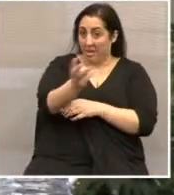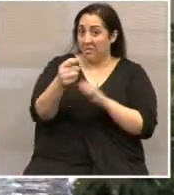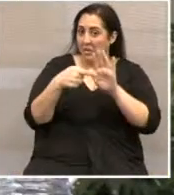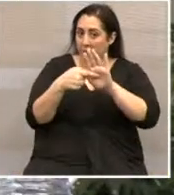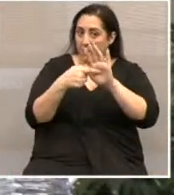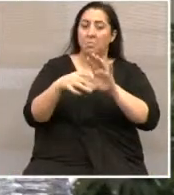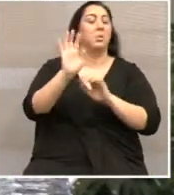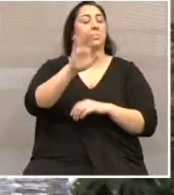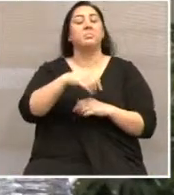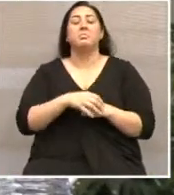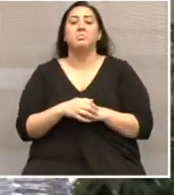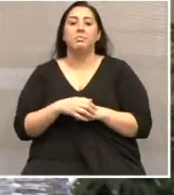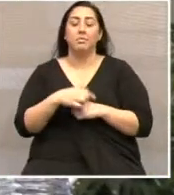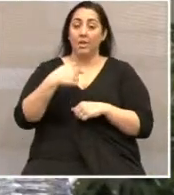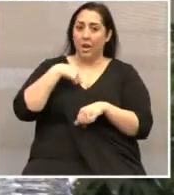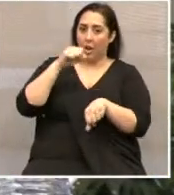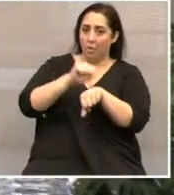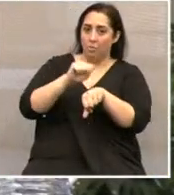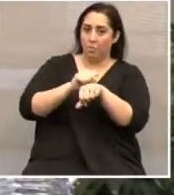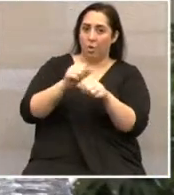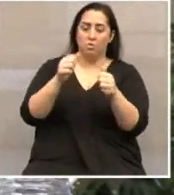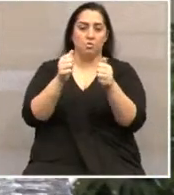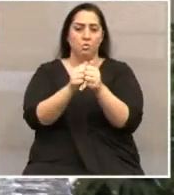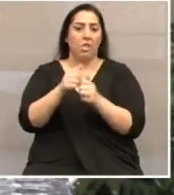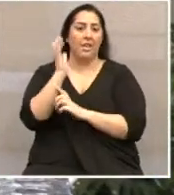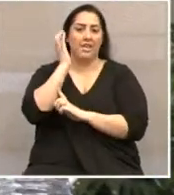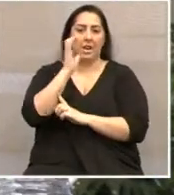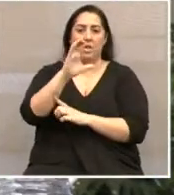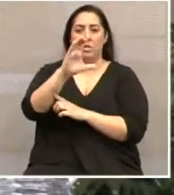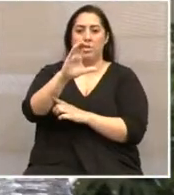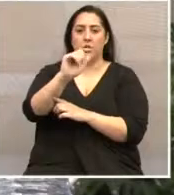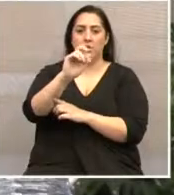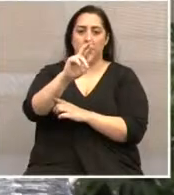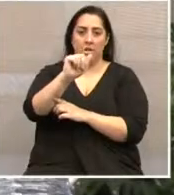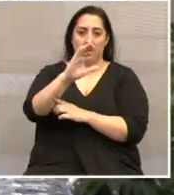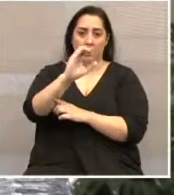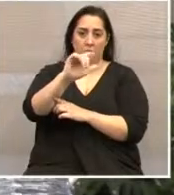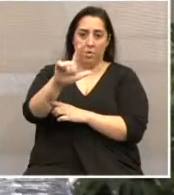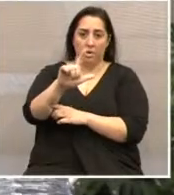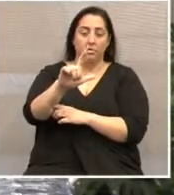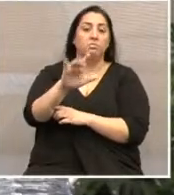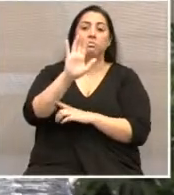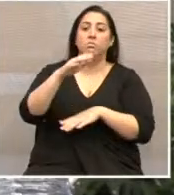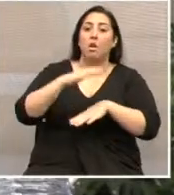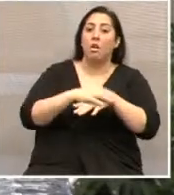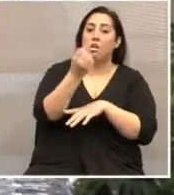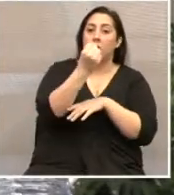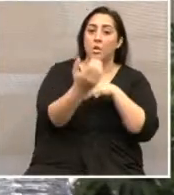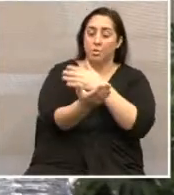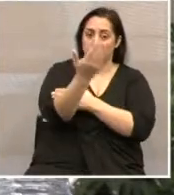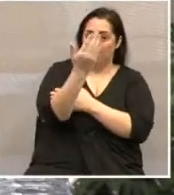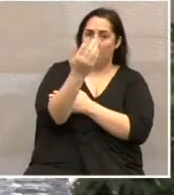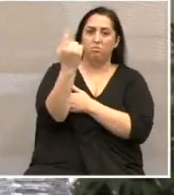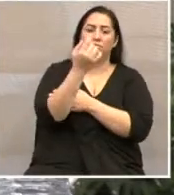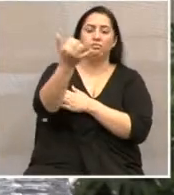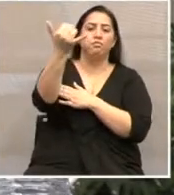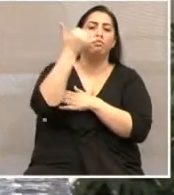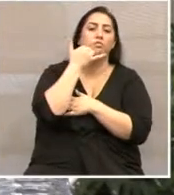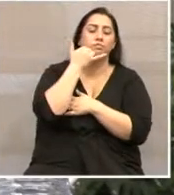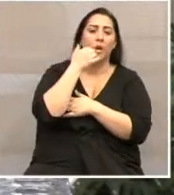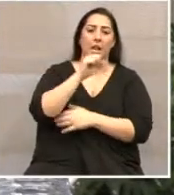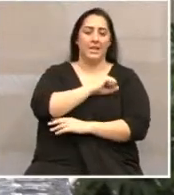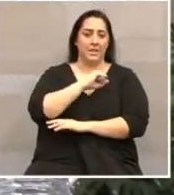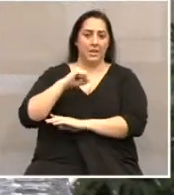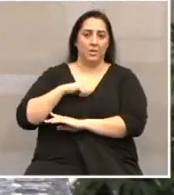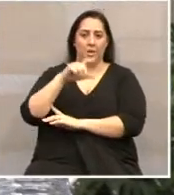I worked for Radio Caracol. And on a Saturday morning, I get a call from Senator Tadeo, and she